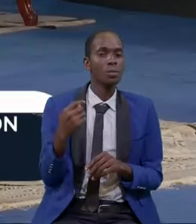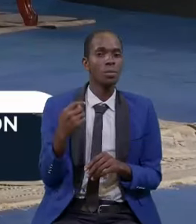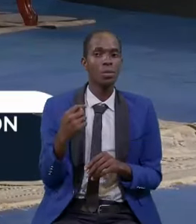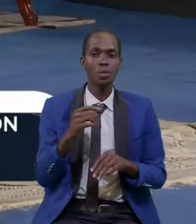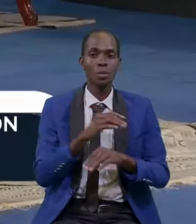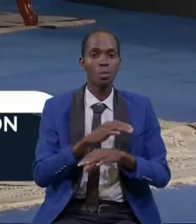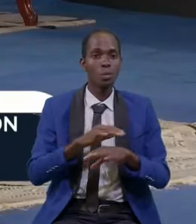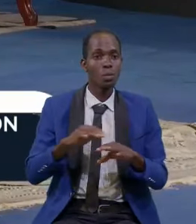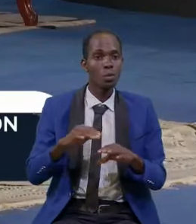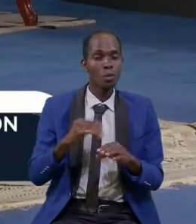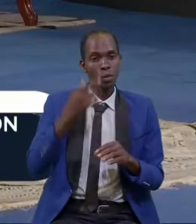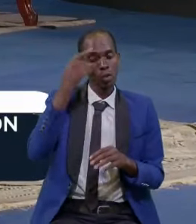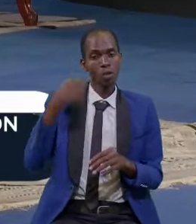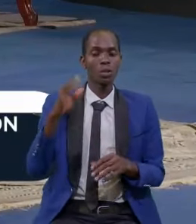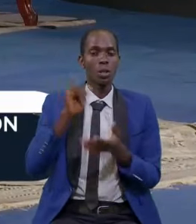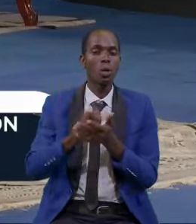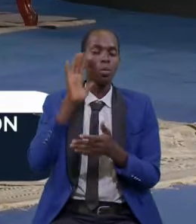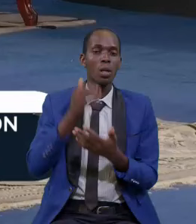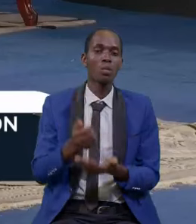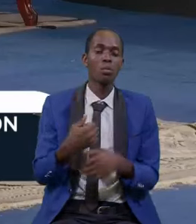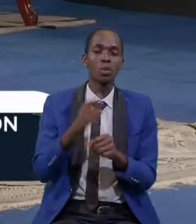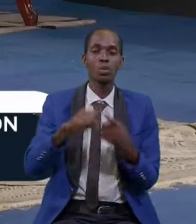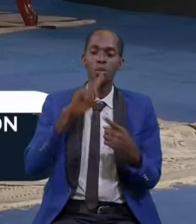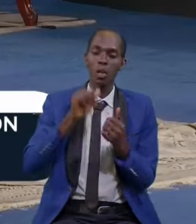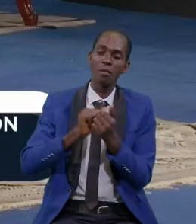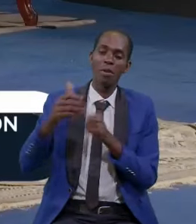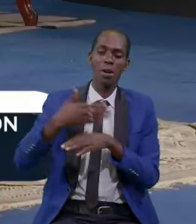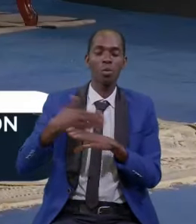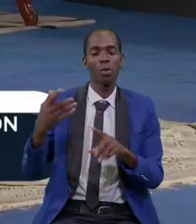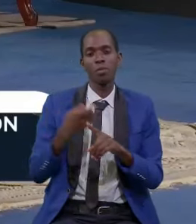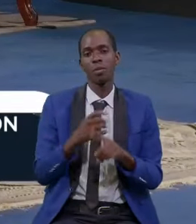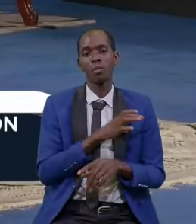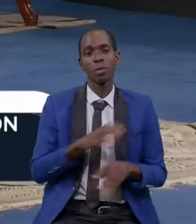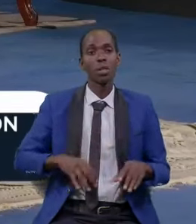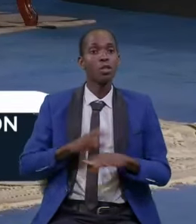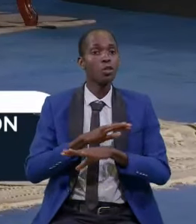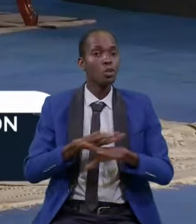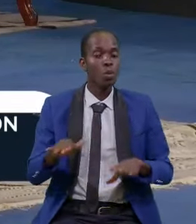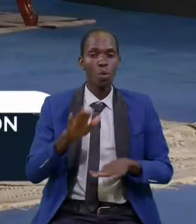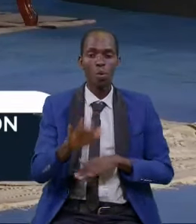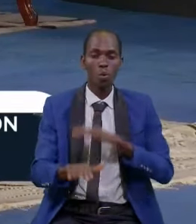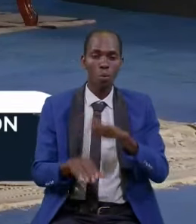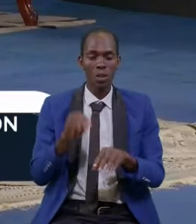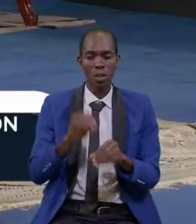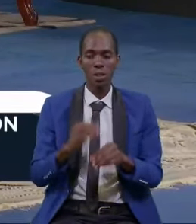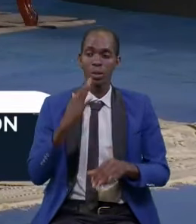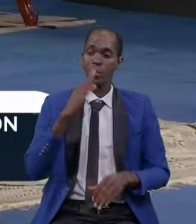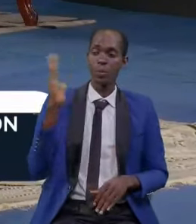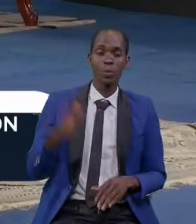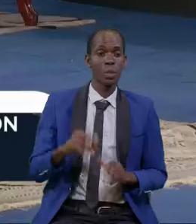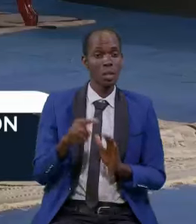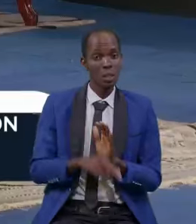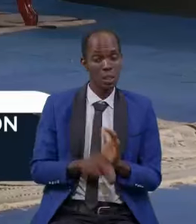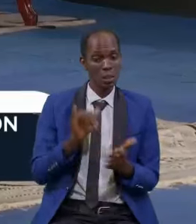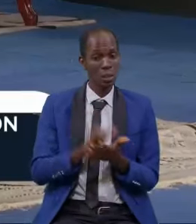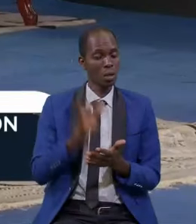malice, because you'll be far away from Christ. Don't walk in wickedness. You'll be far away from Christ.